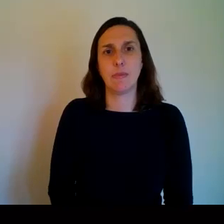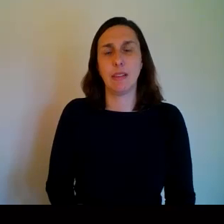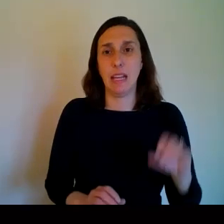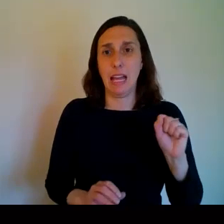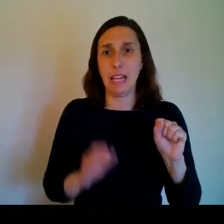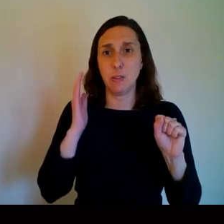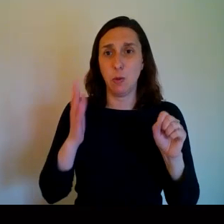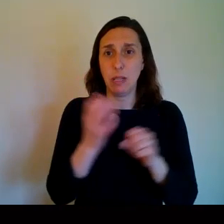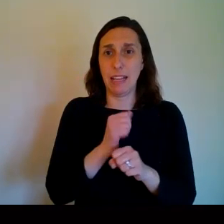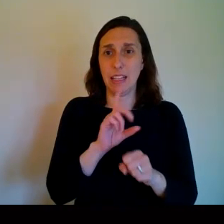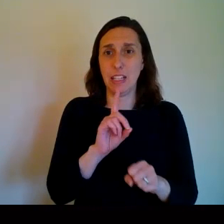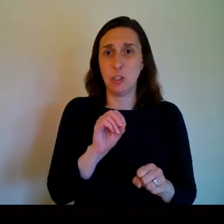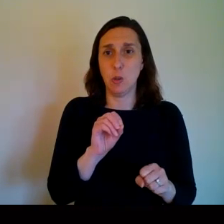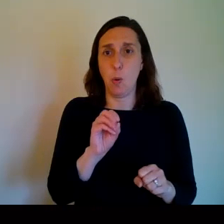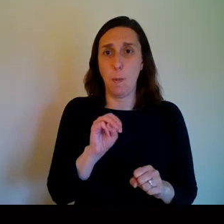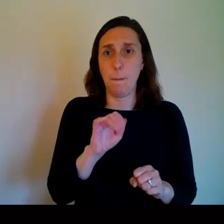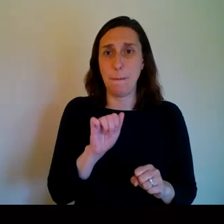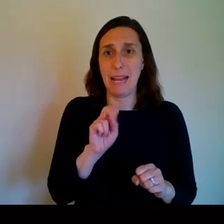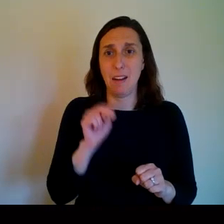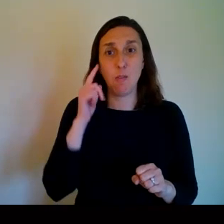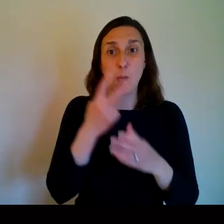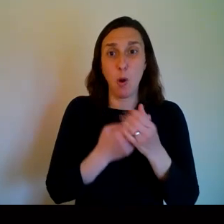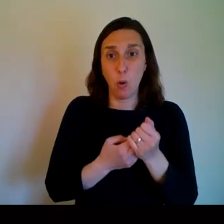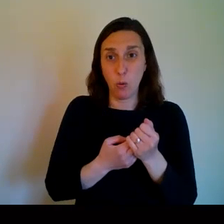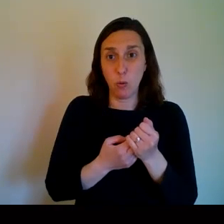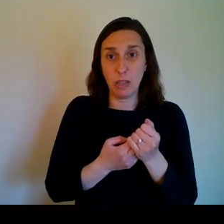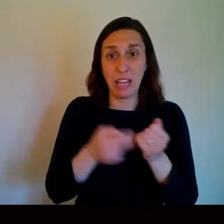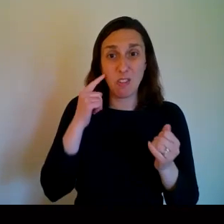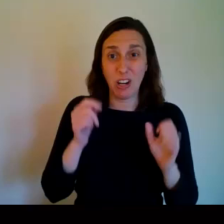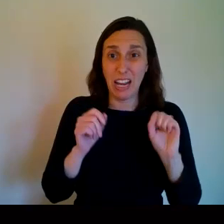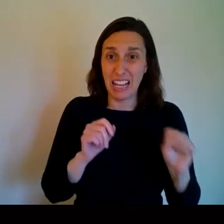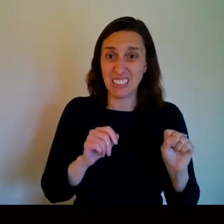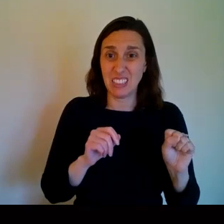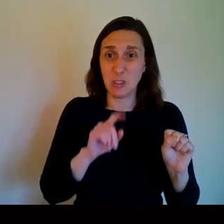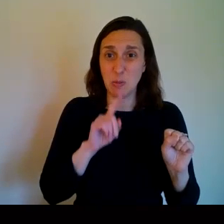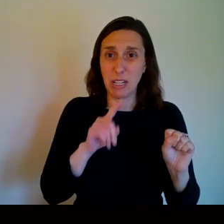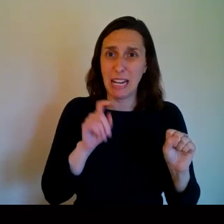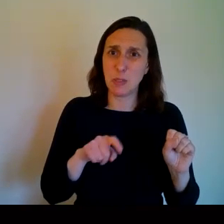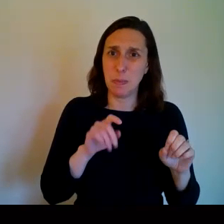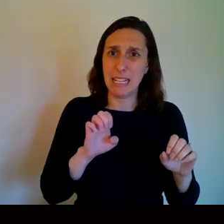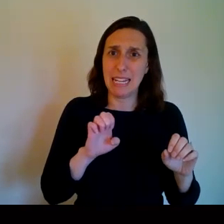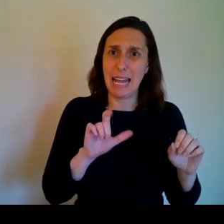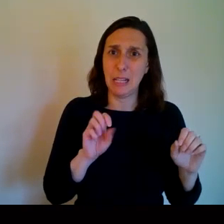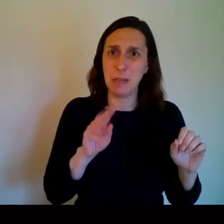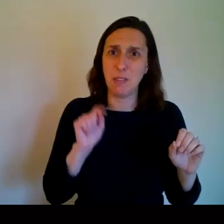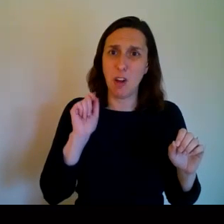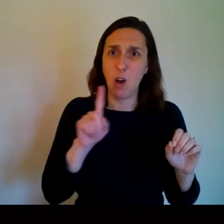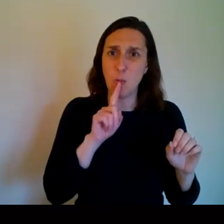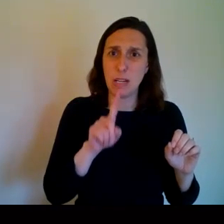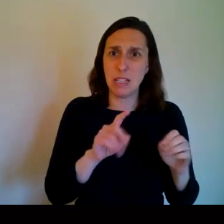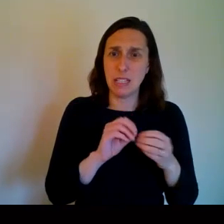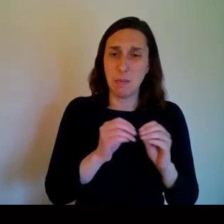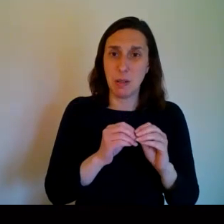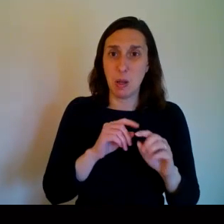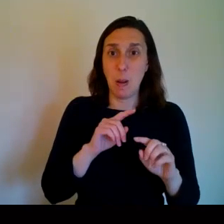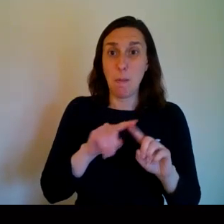And for S to work, X has to be an element of all real numbers. But when it gets to 0, it